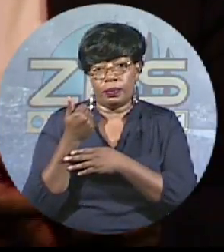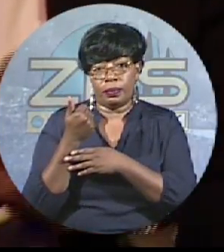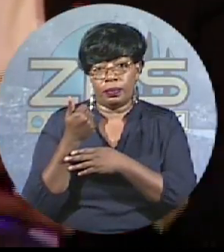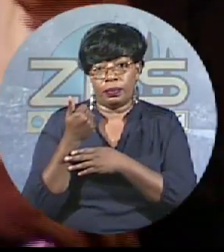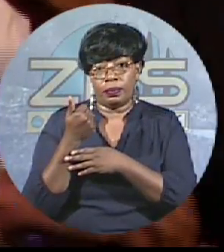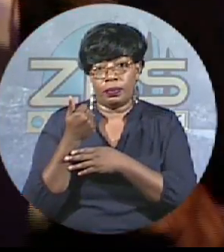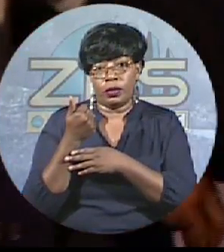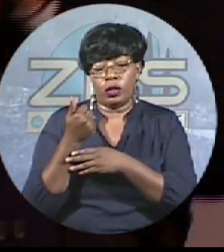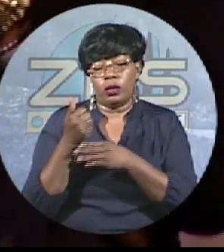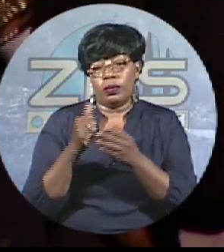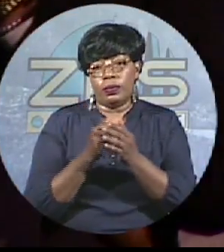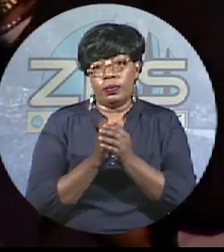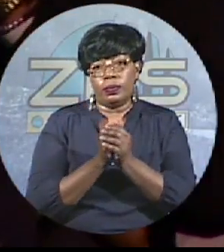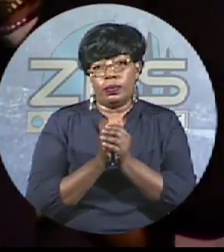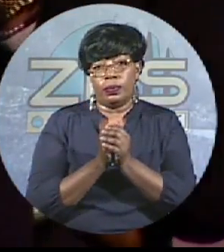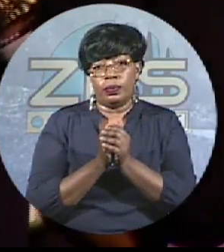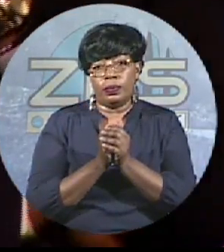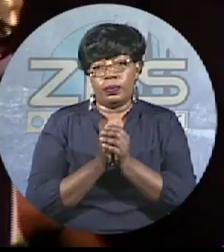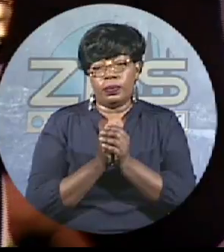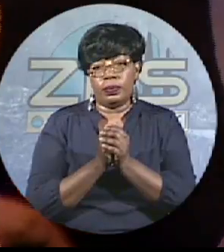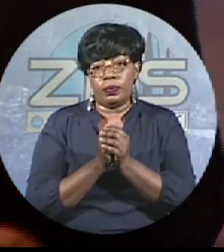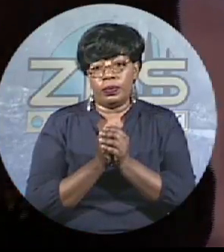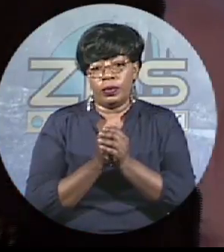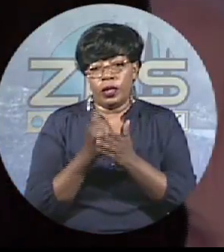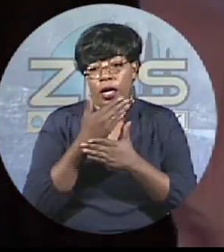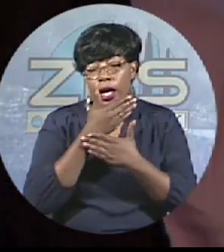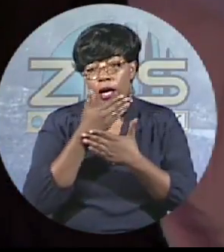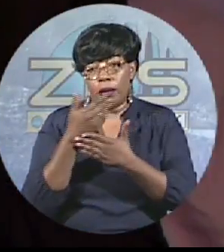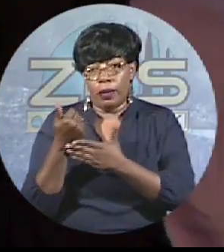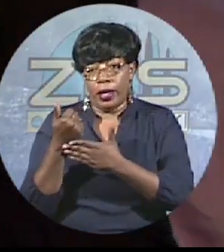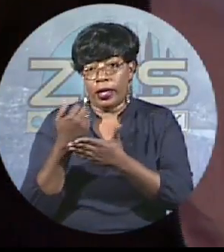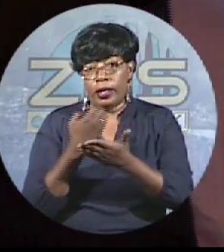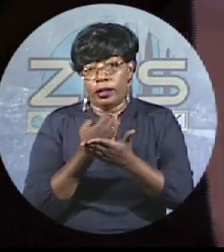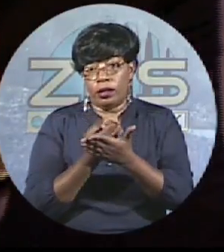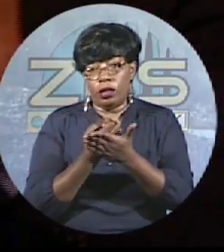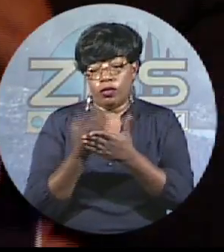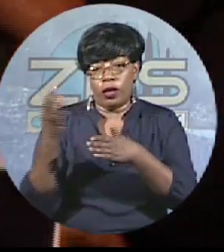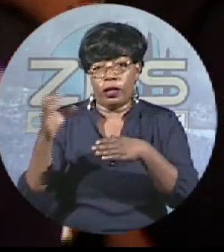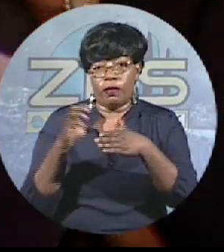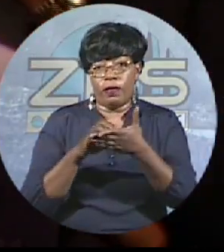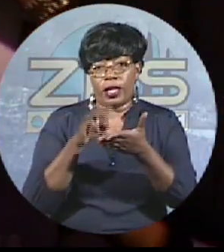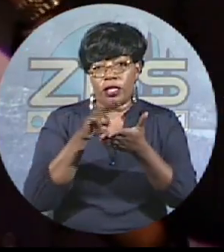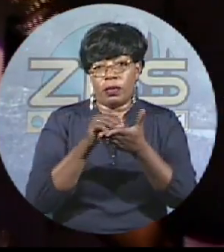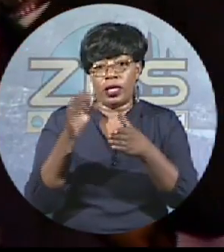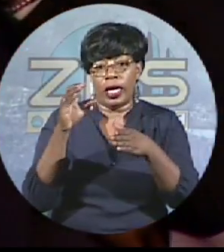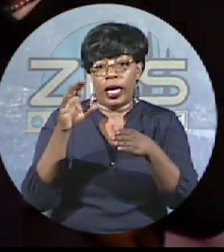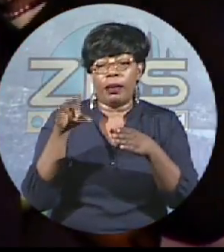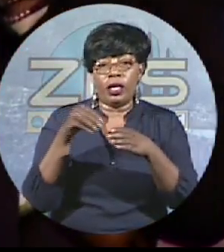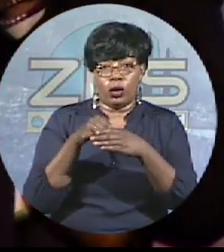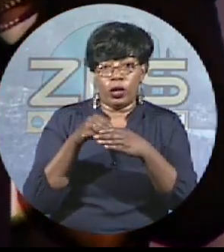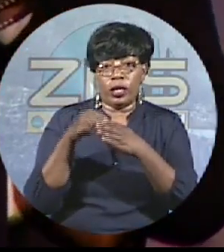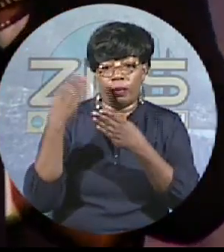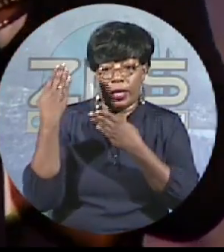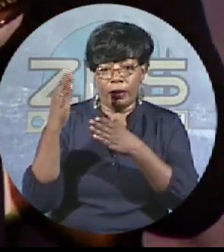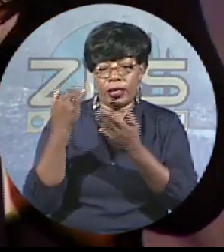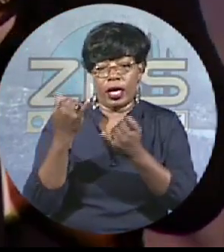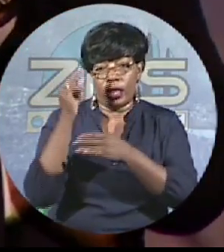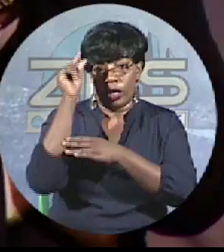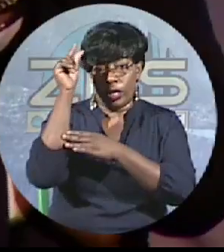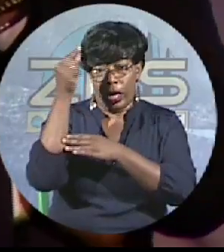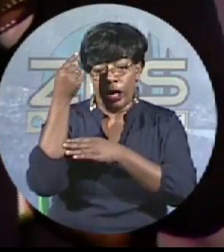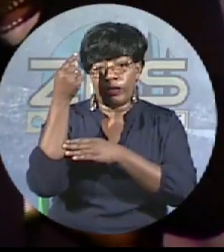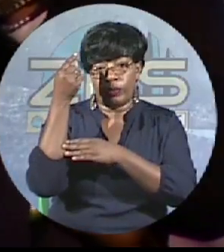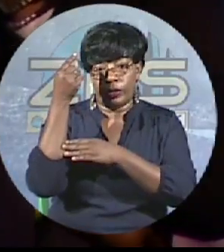to get more latitude and a better position for investors, including Bahamians. The government